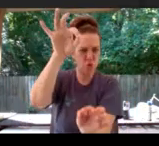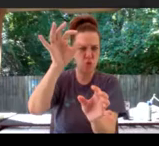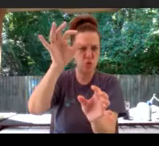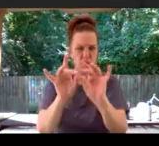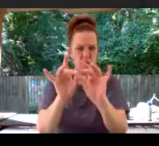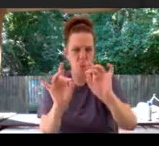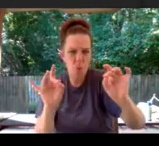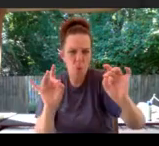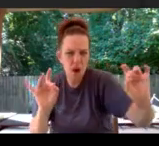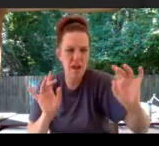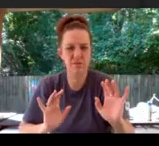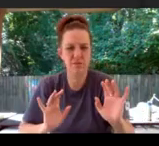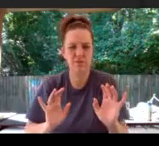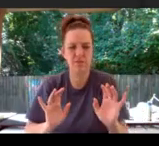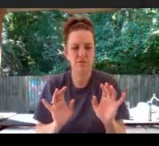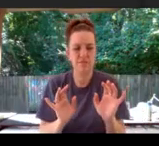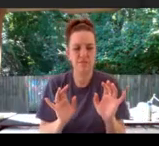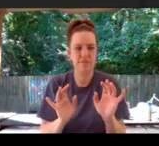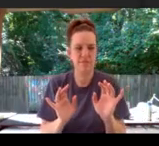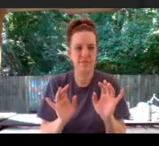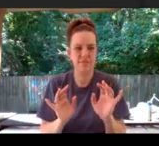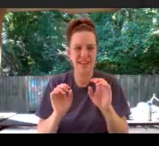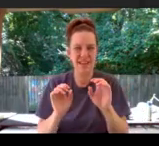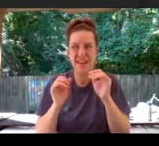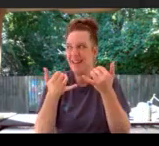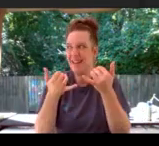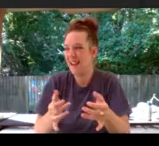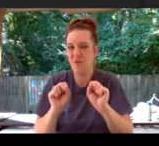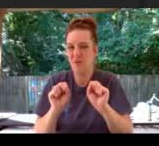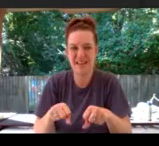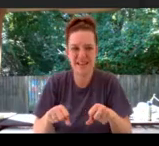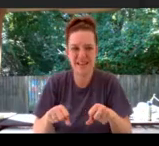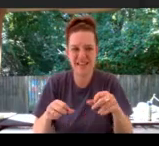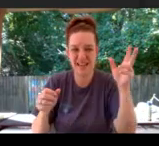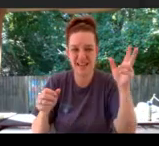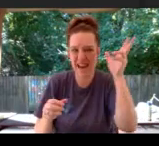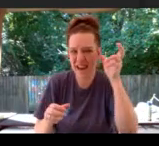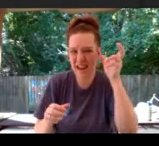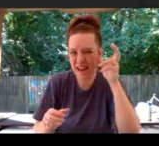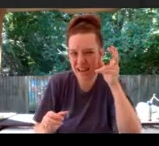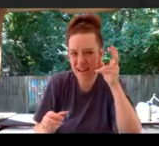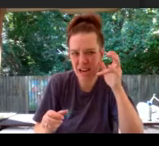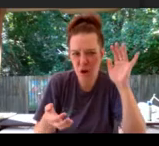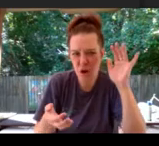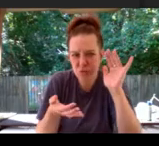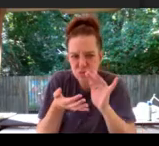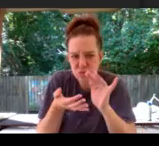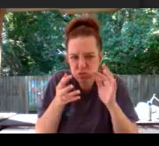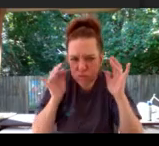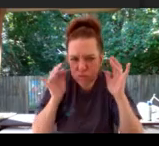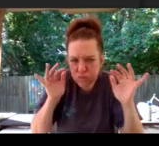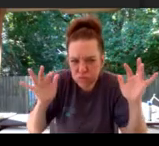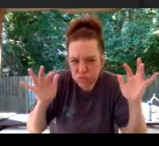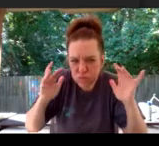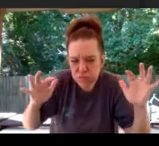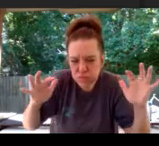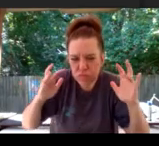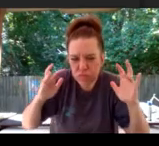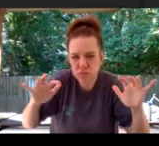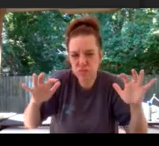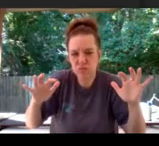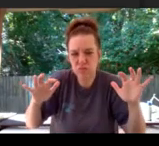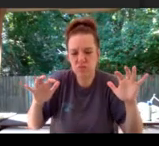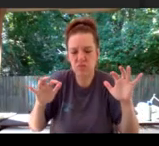now hear a muffled roar, and through a little round window down near